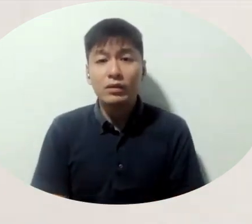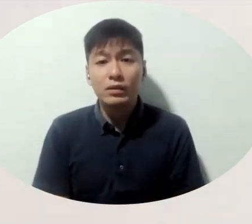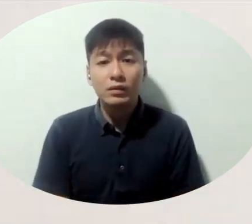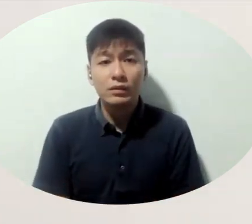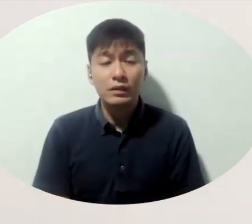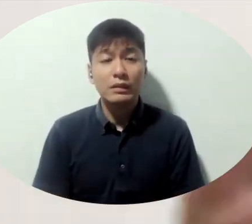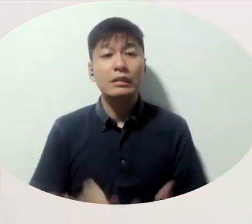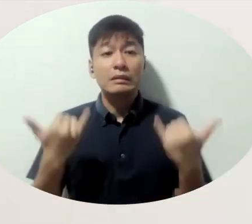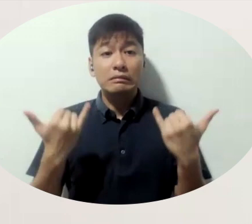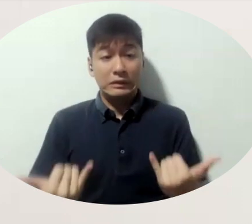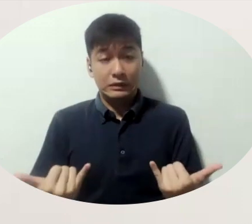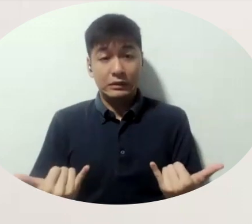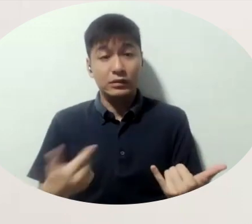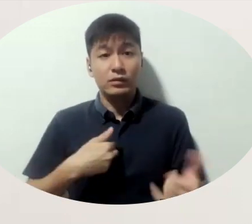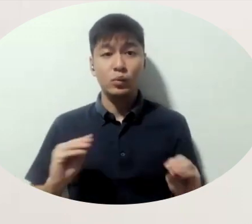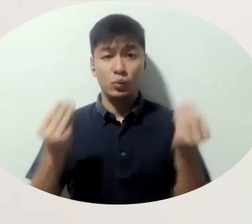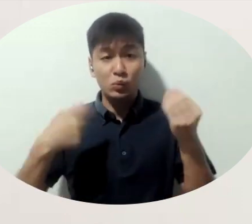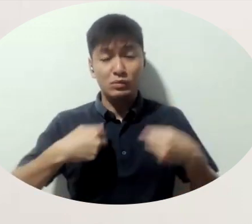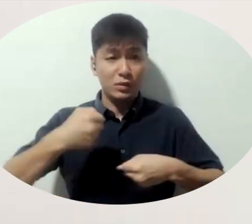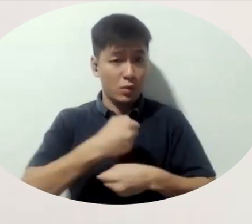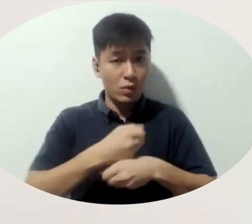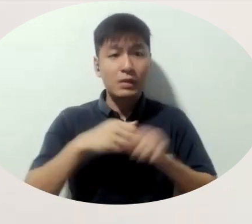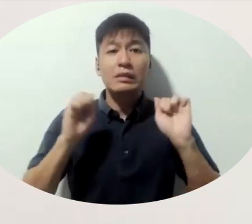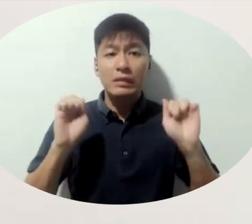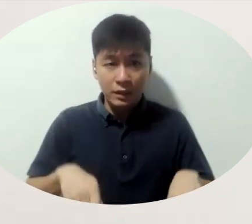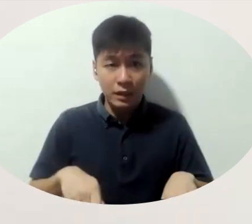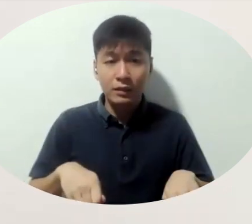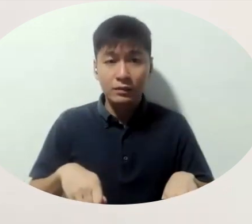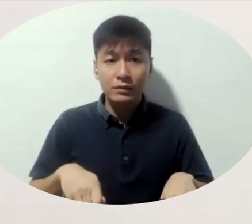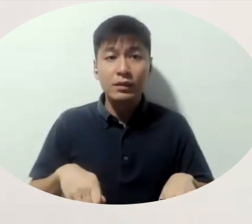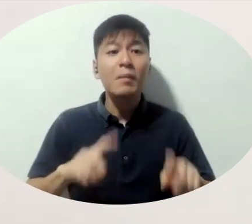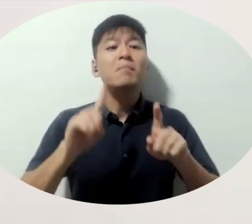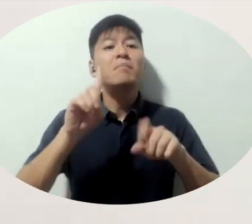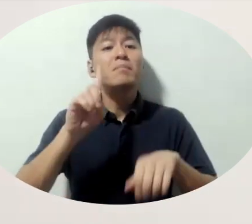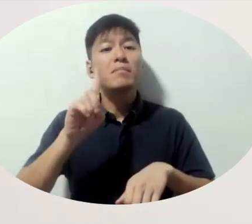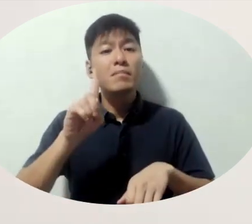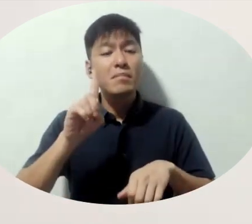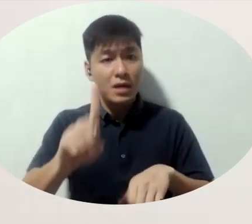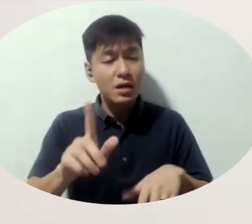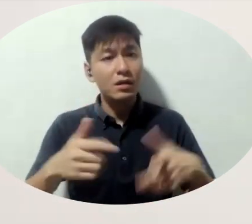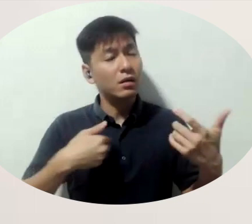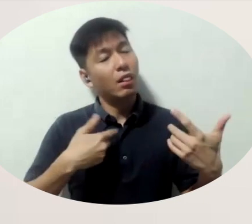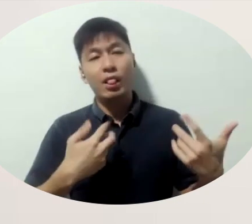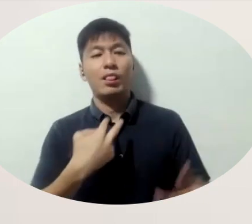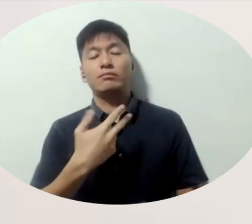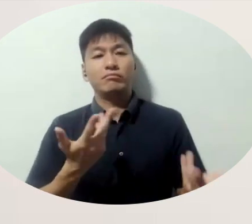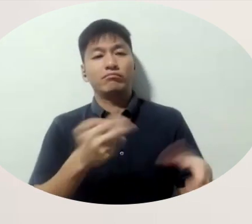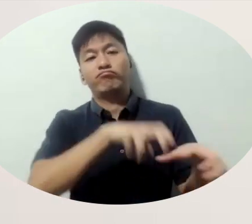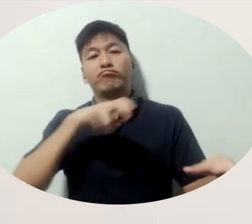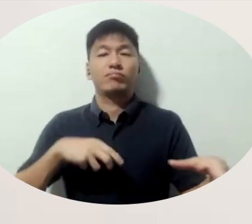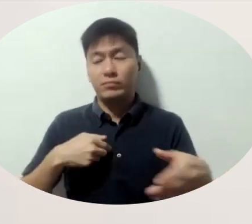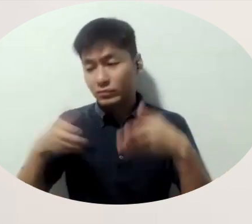ones, and then they become, going back, I'm looking at Daniel because he asked that question, who is going to take care of